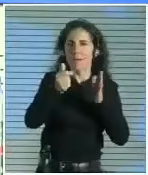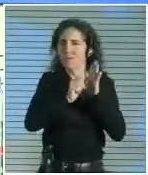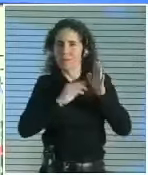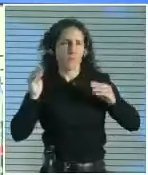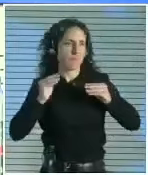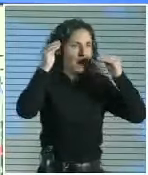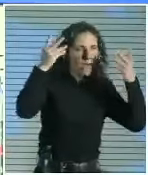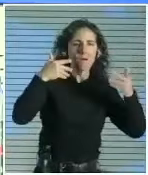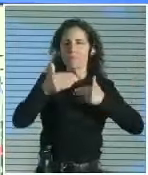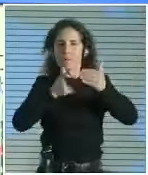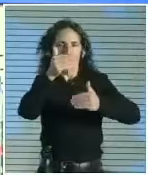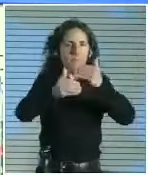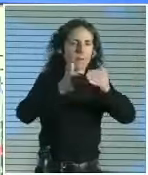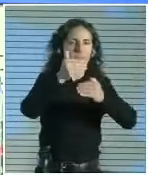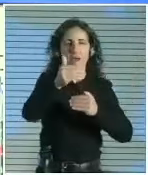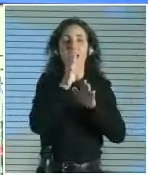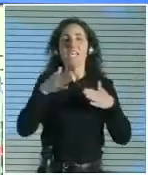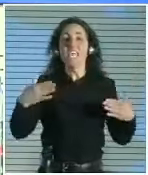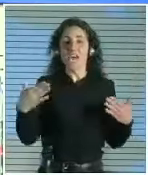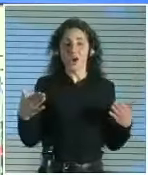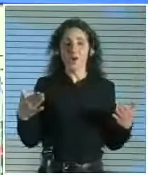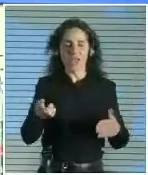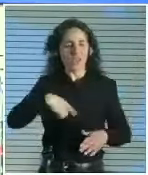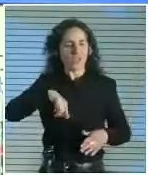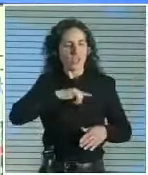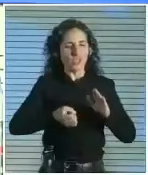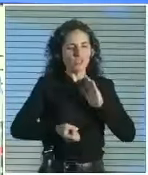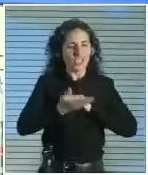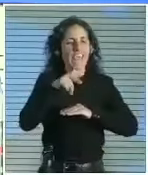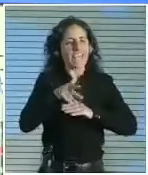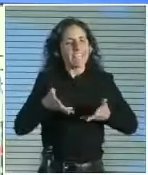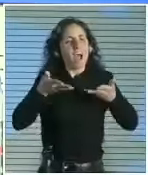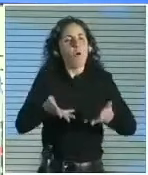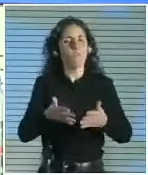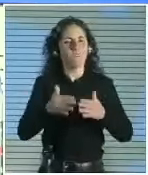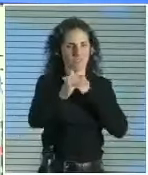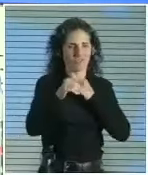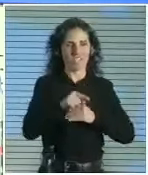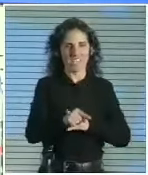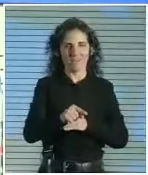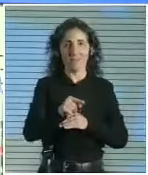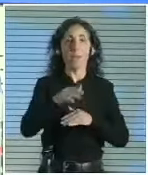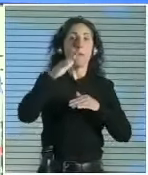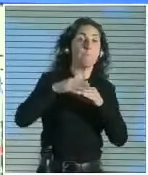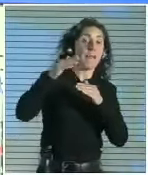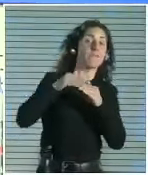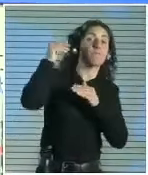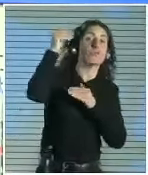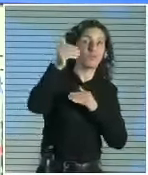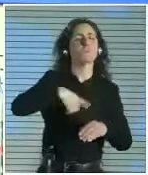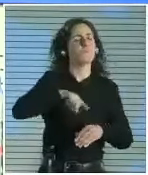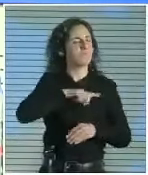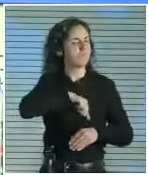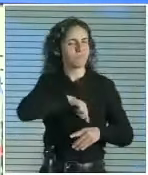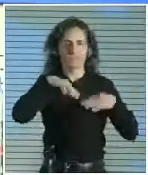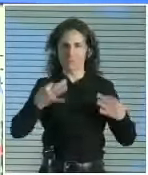really building this sustainable supply. Because in the future, and we strongly believe that, consumers will look for more sustainable places. We